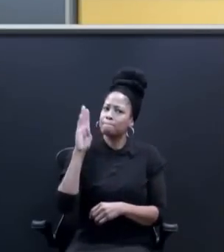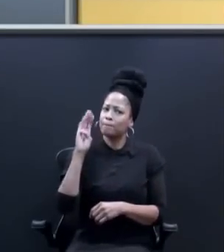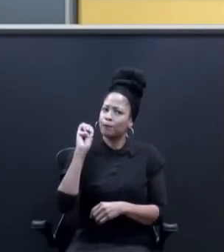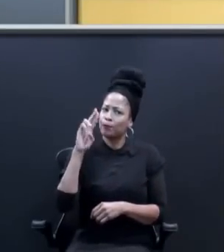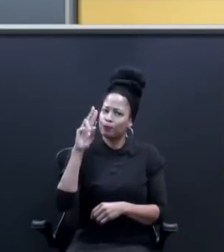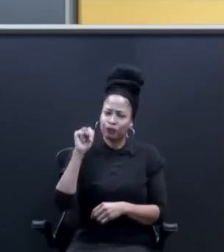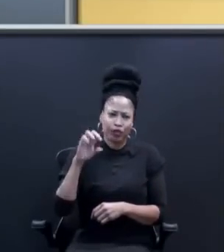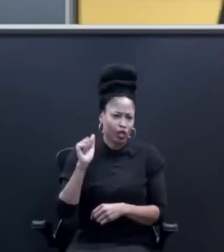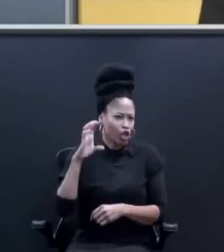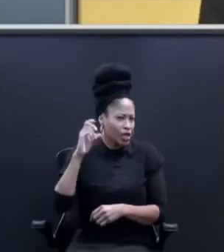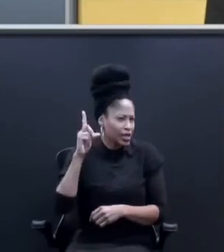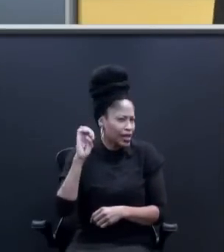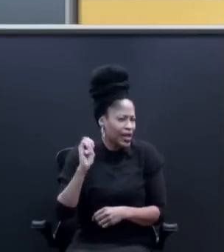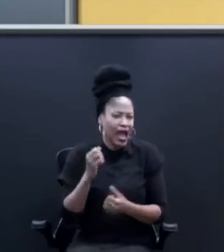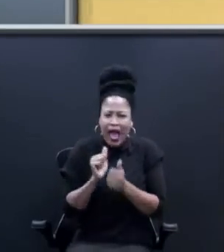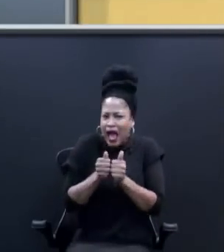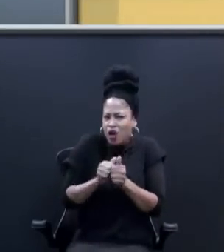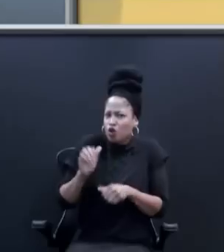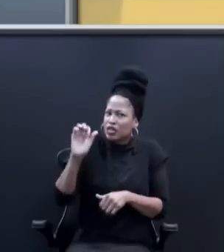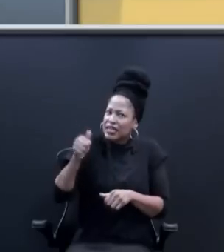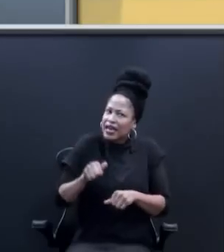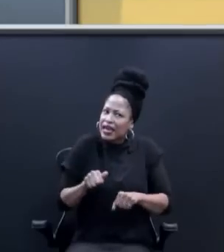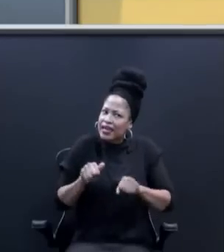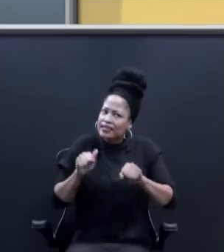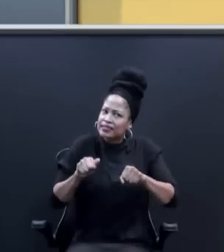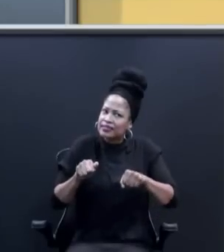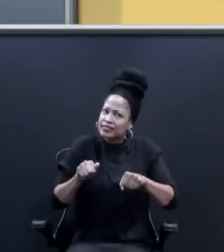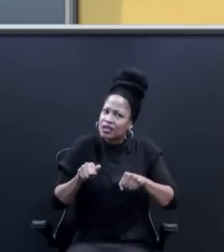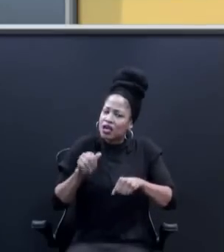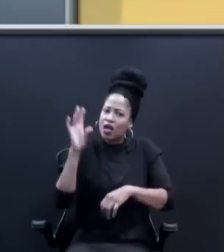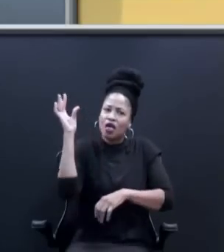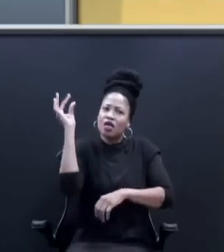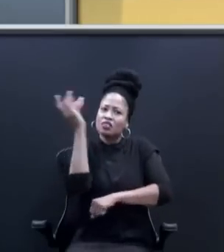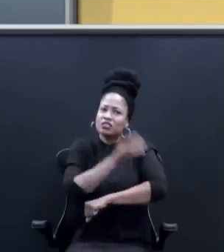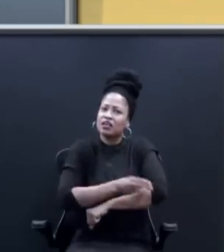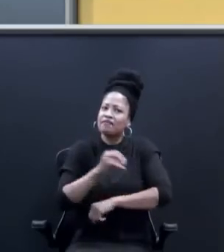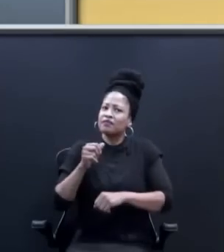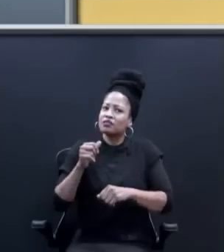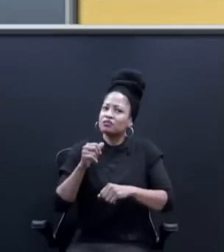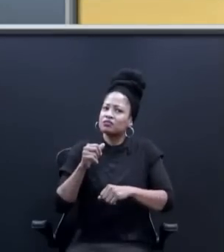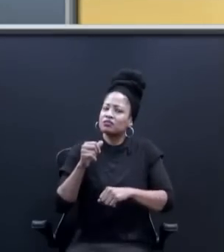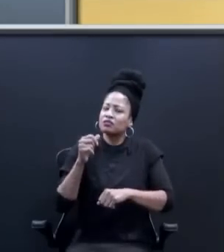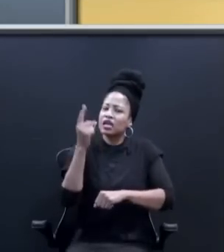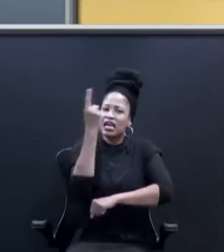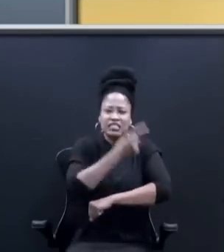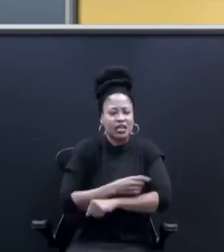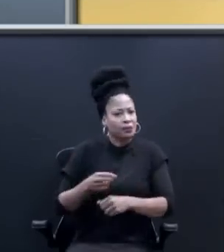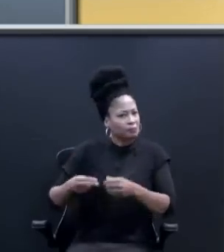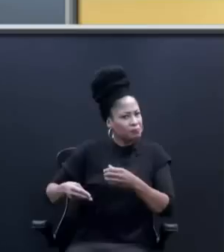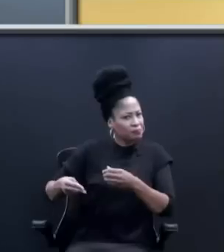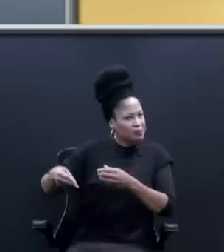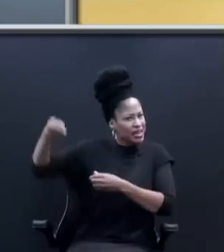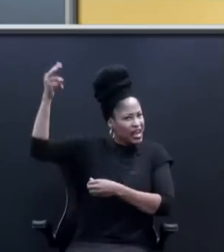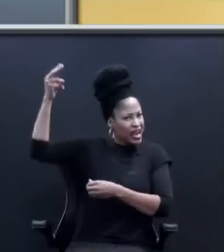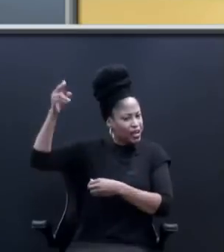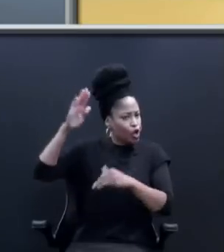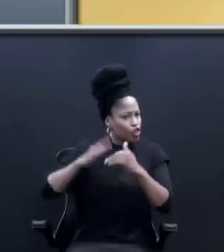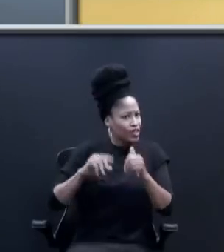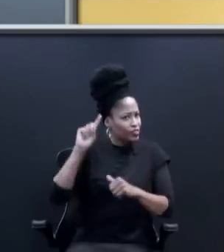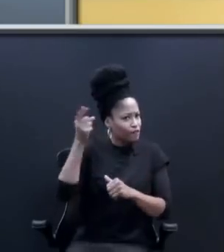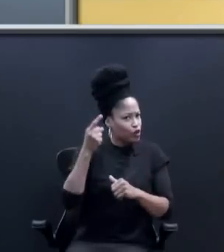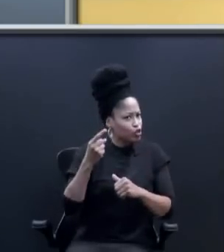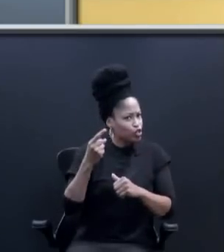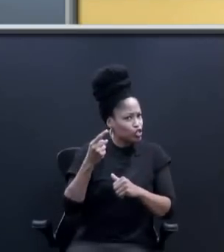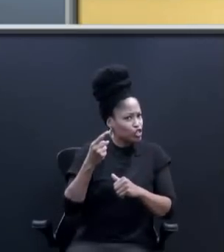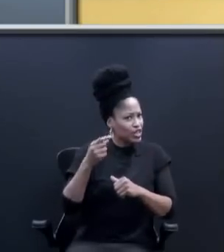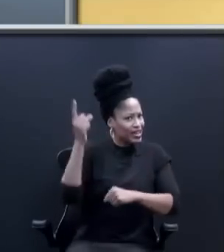the 7th day of tabernacle be higher than the first day of tabernacle, mm-hmm. being the first day was a